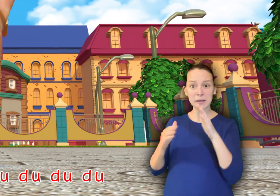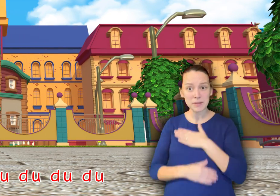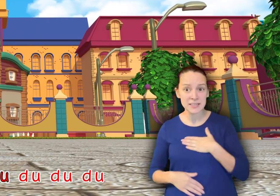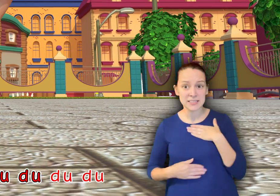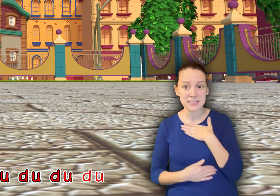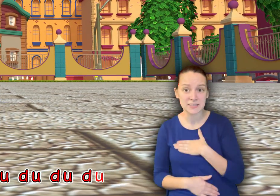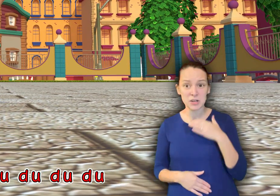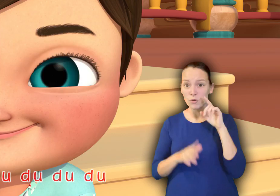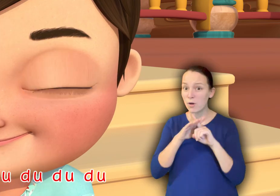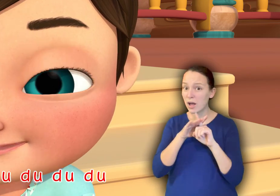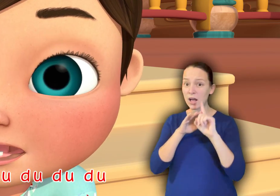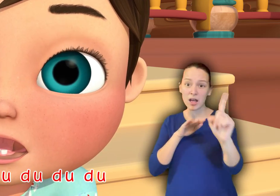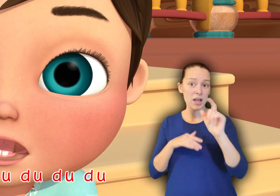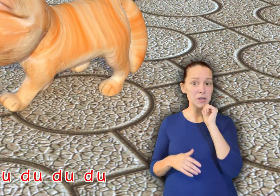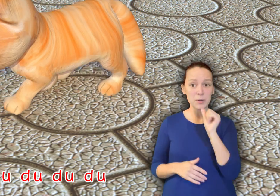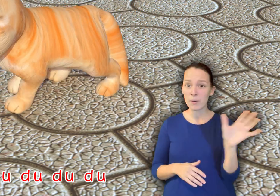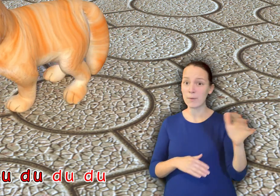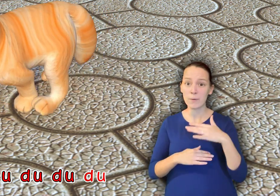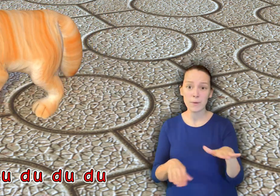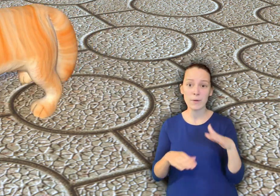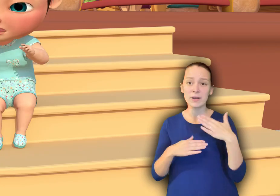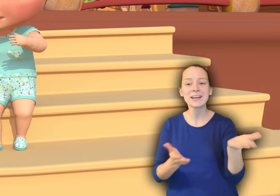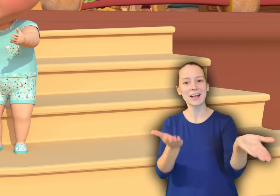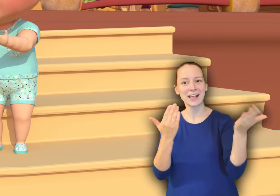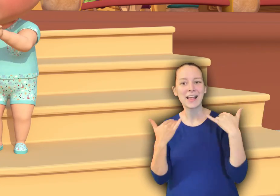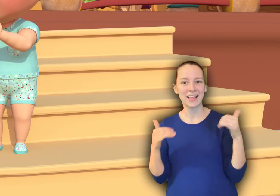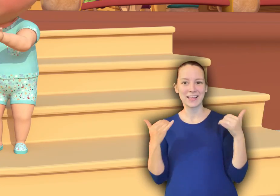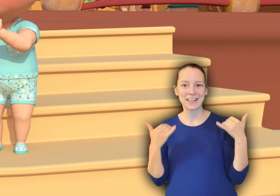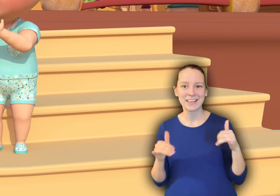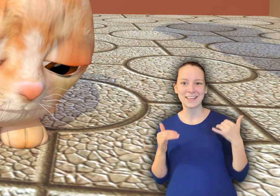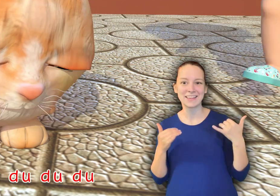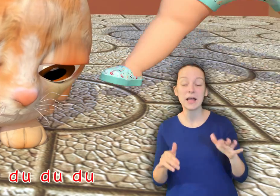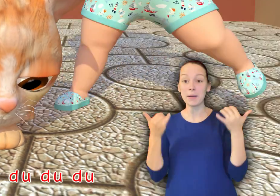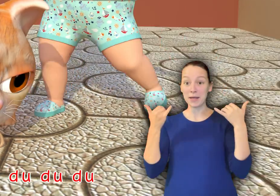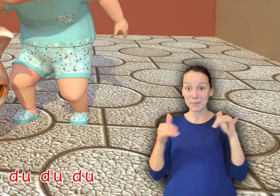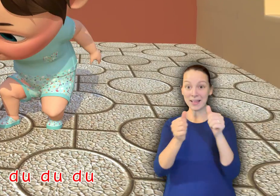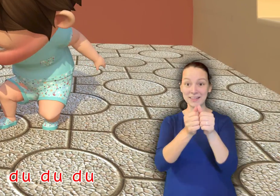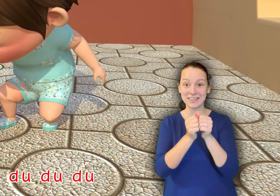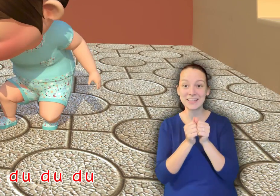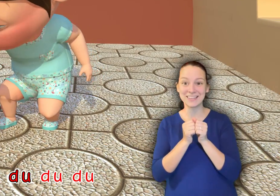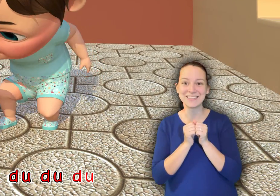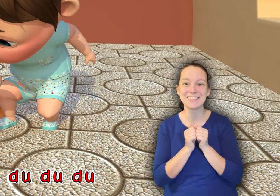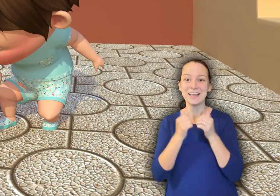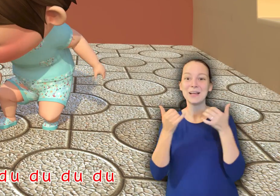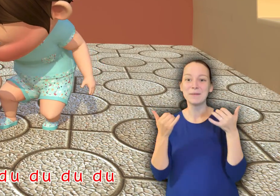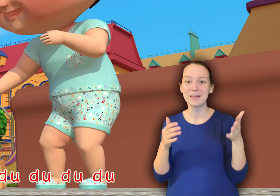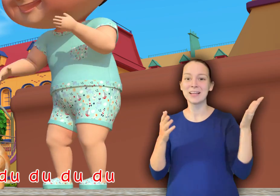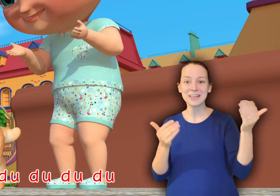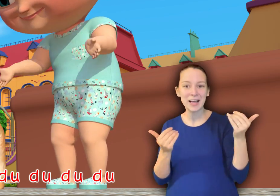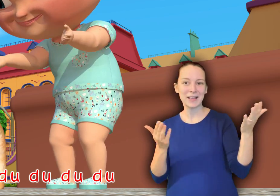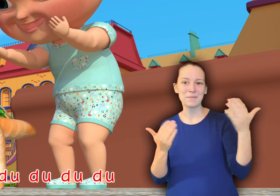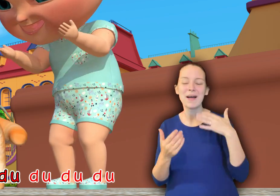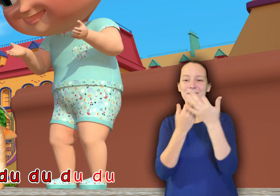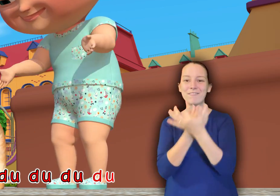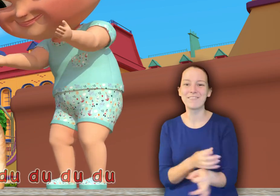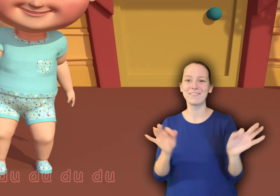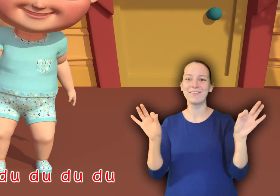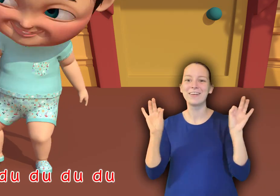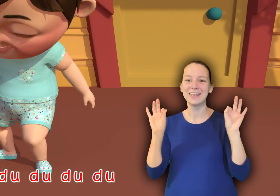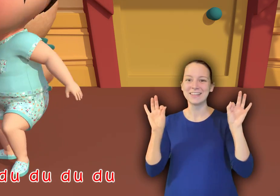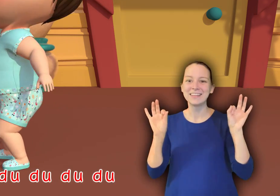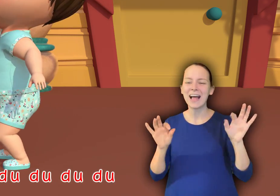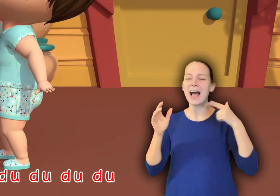won't you stay don't run away come and play Play with Me Go Wild and